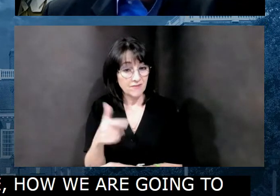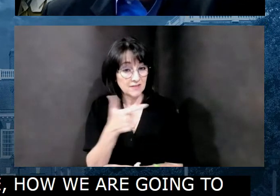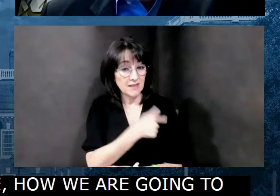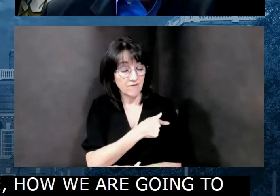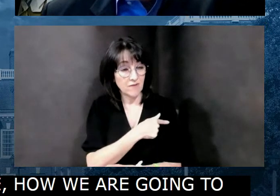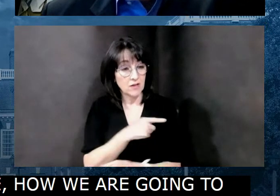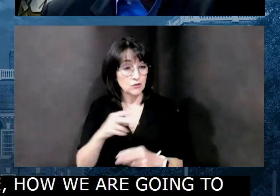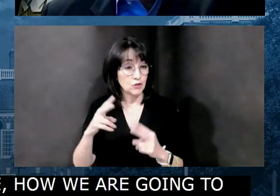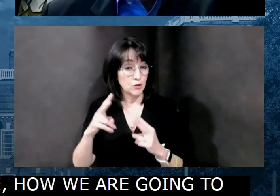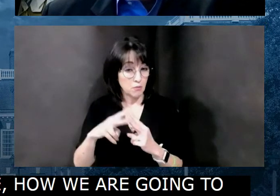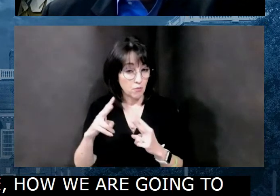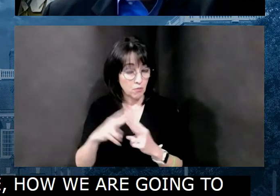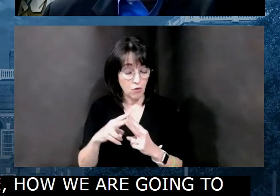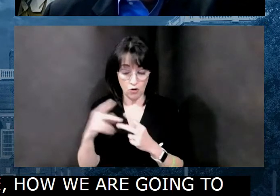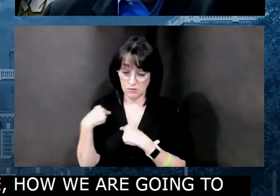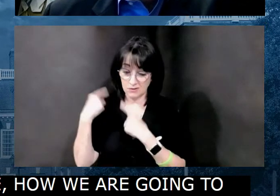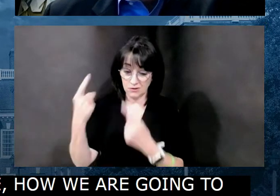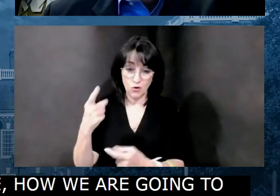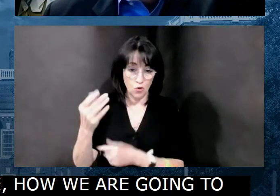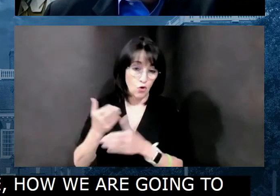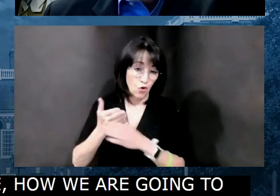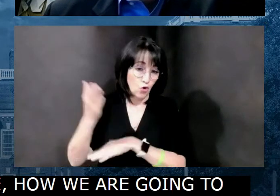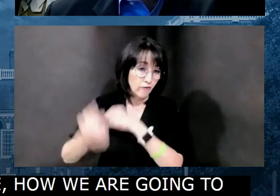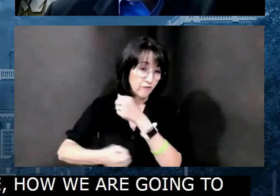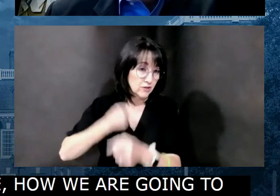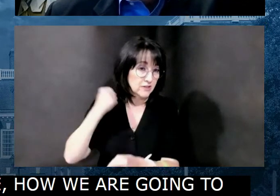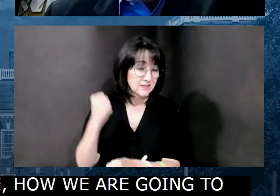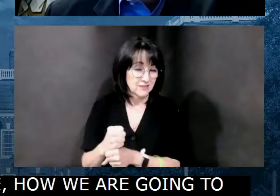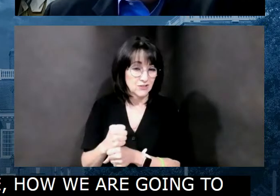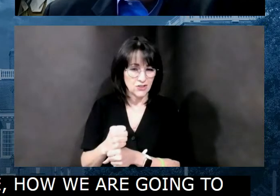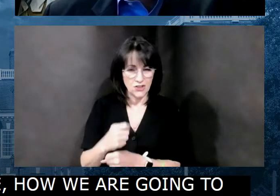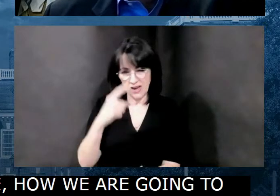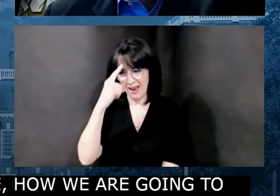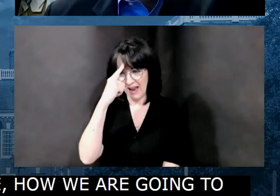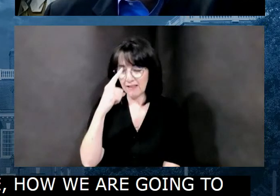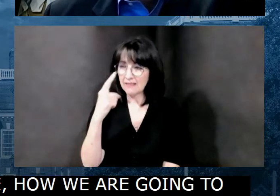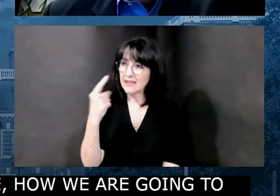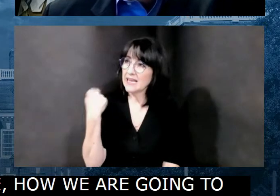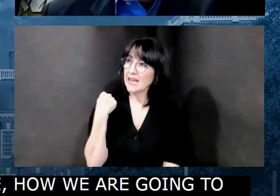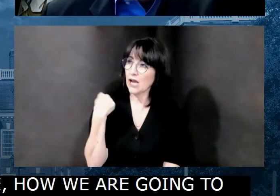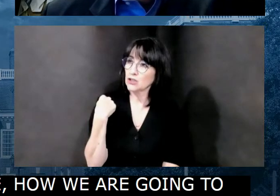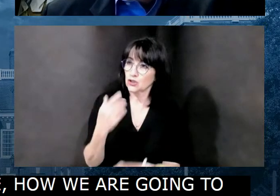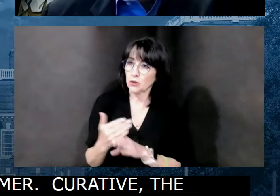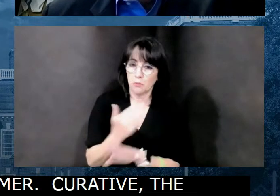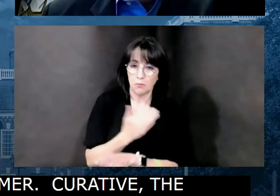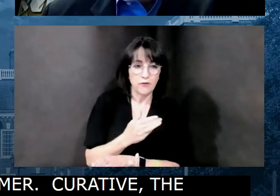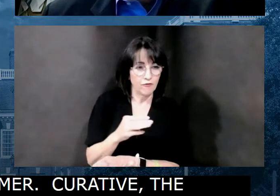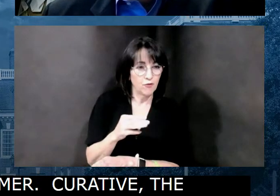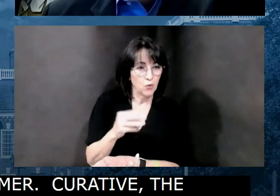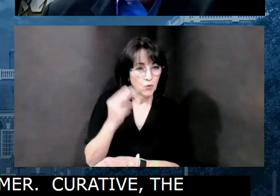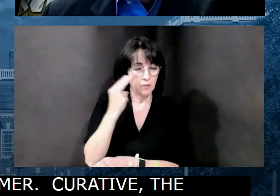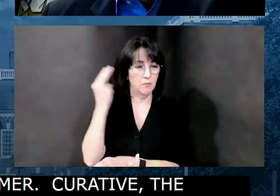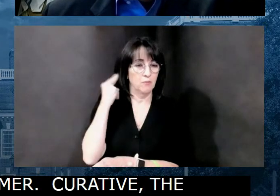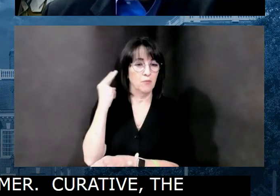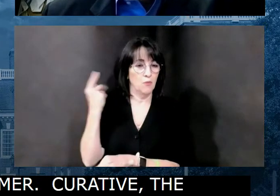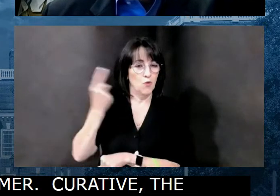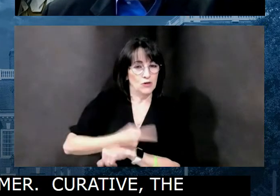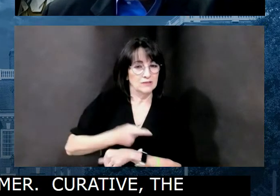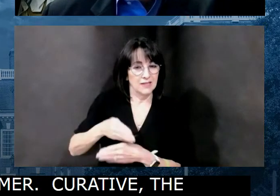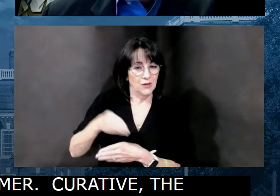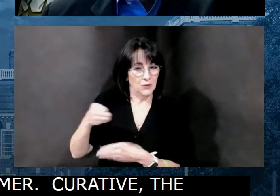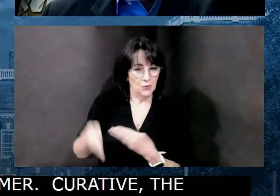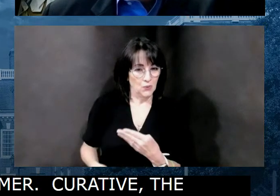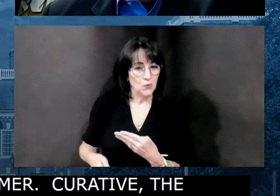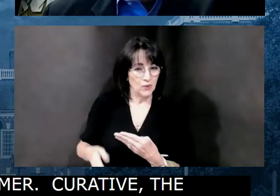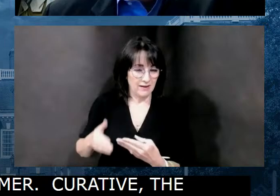year. We did our first Curative event just before Memorial Day last year. So it's hard to believe it's been that long. We